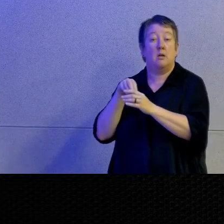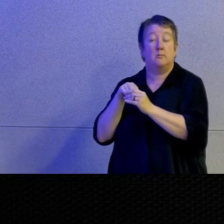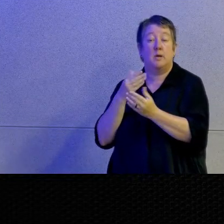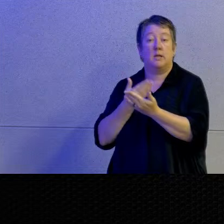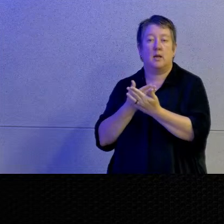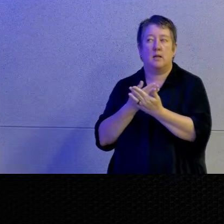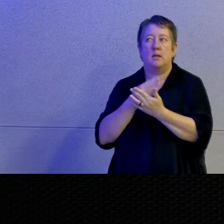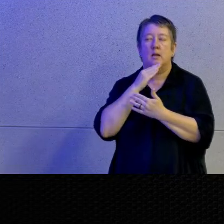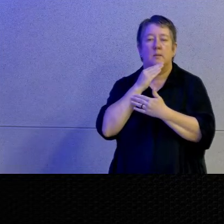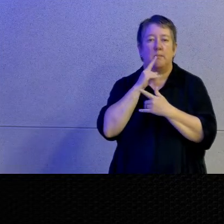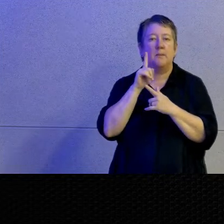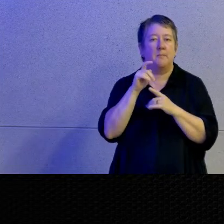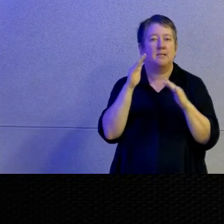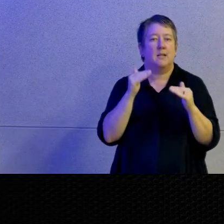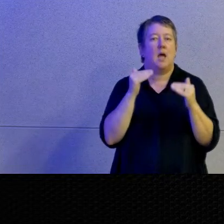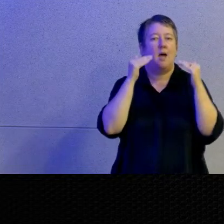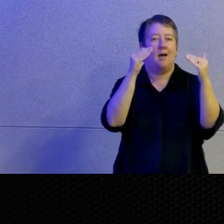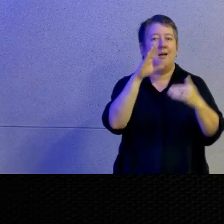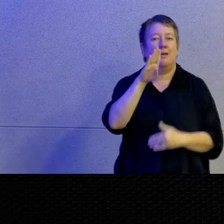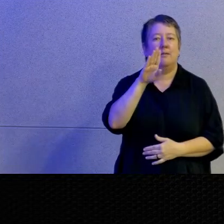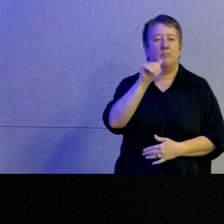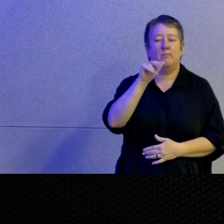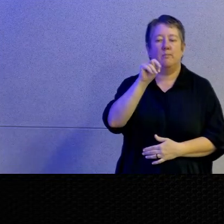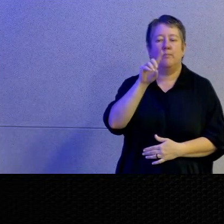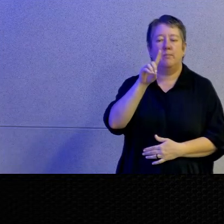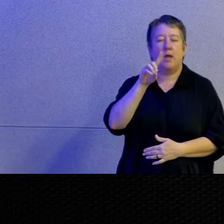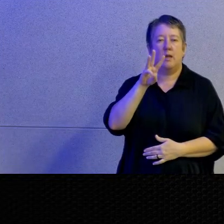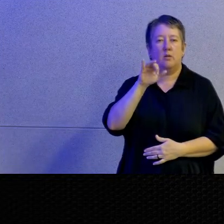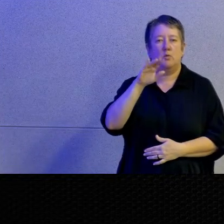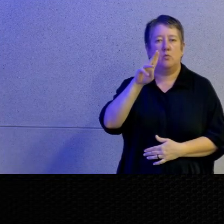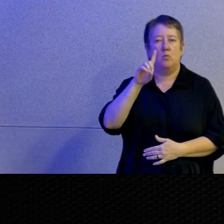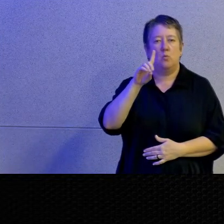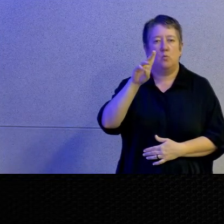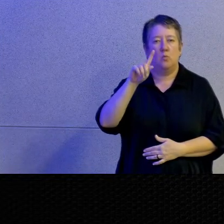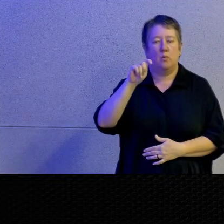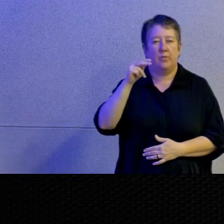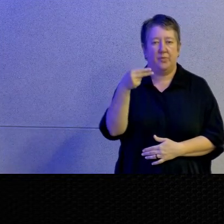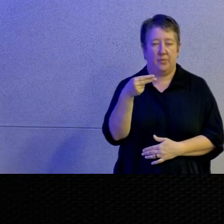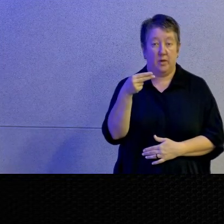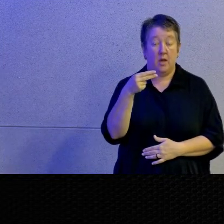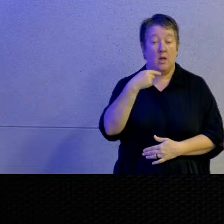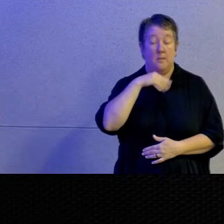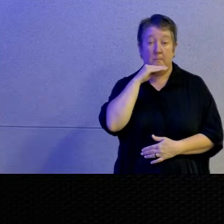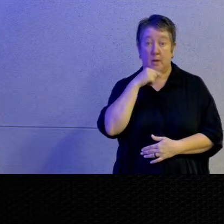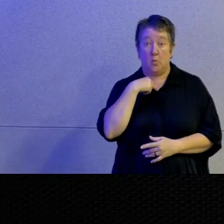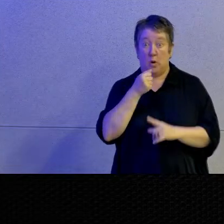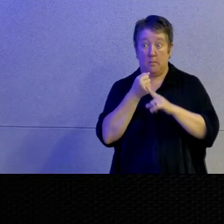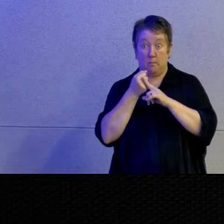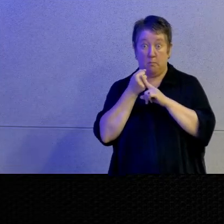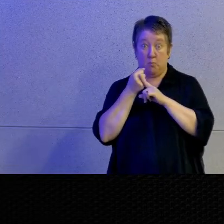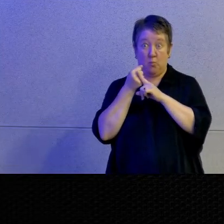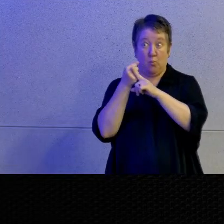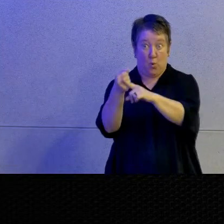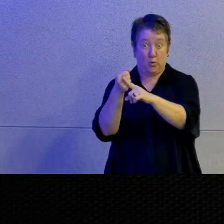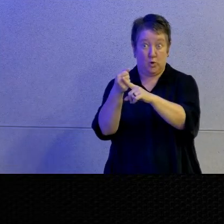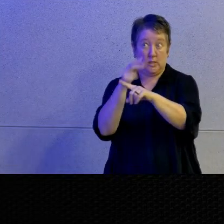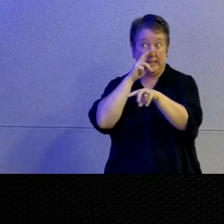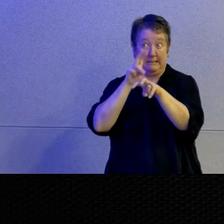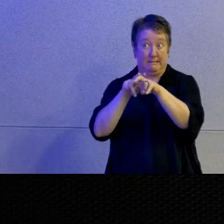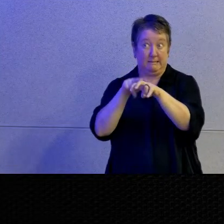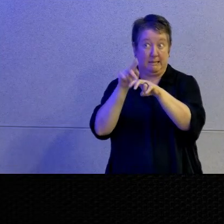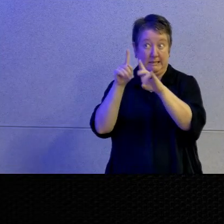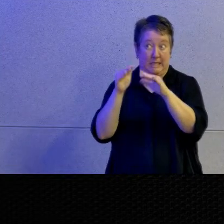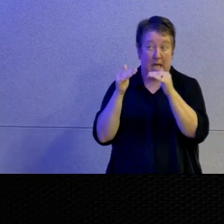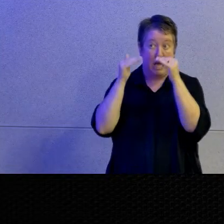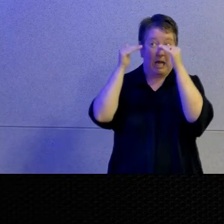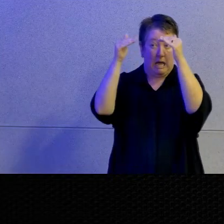high bandwidth, and which means if we push for high bandwidth and connectivity, the country benefits. Yeah? These